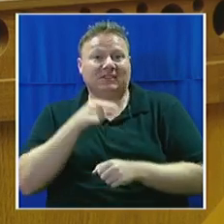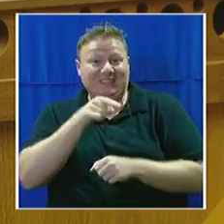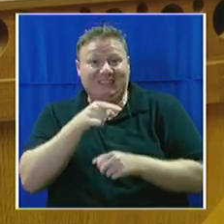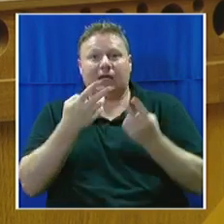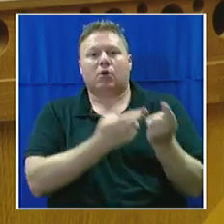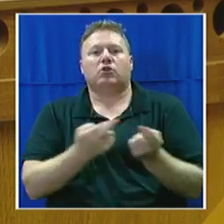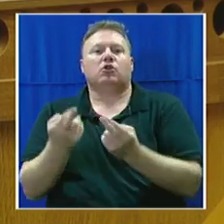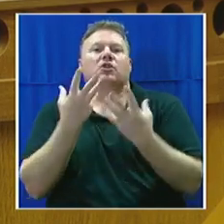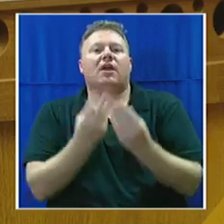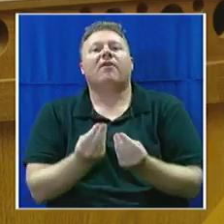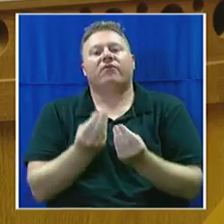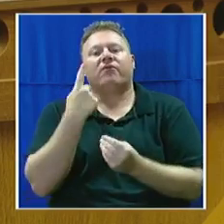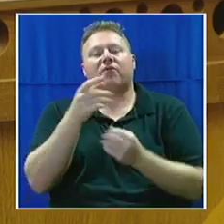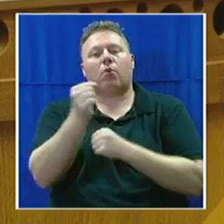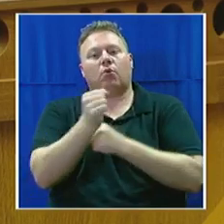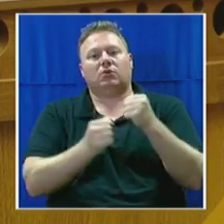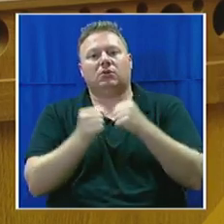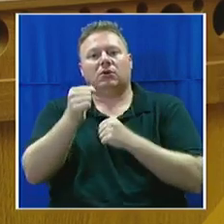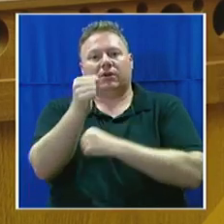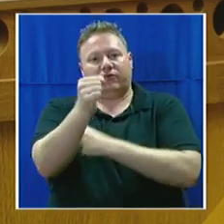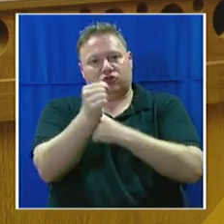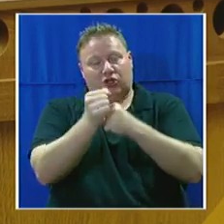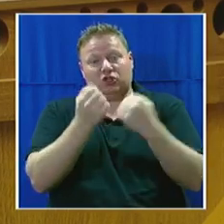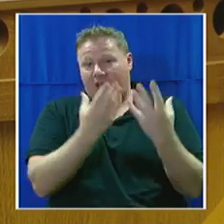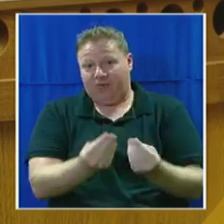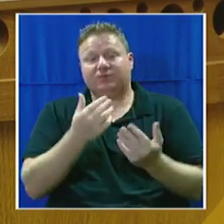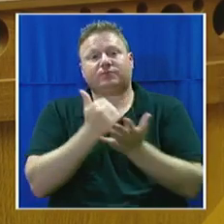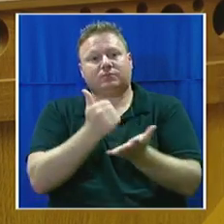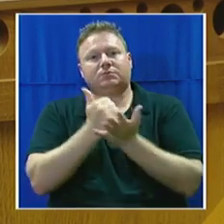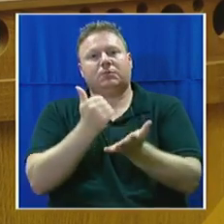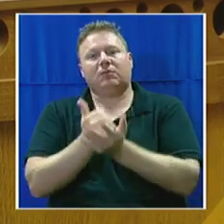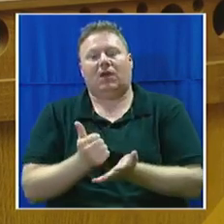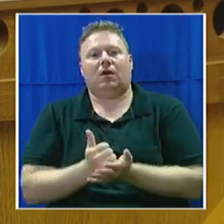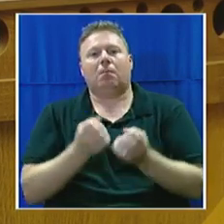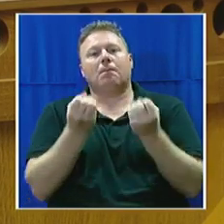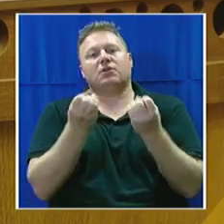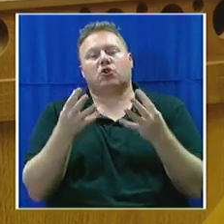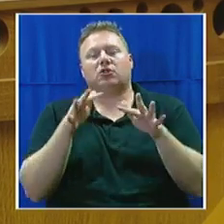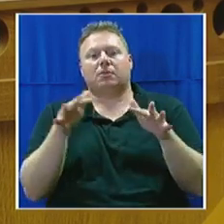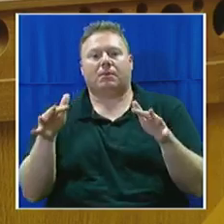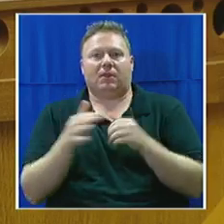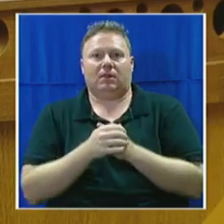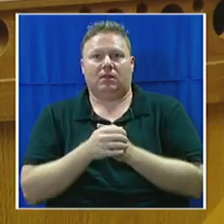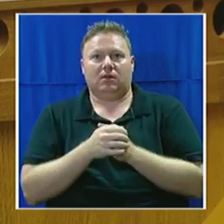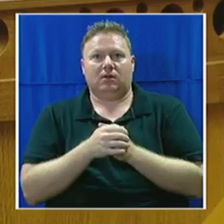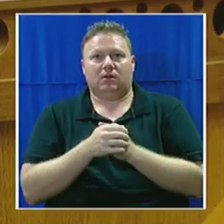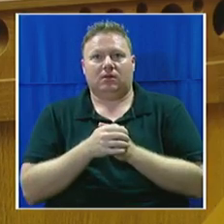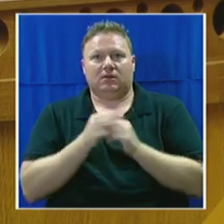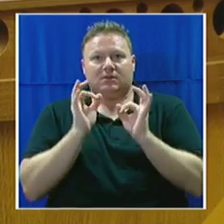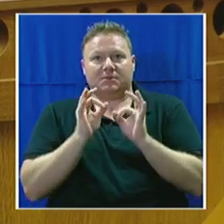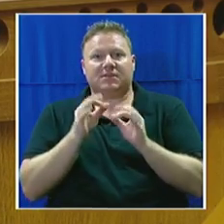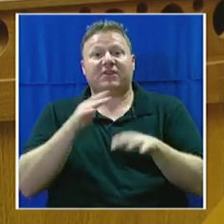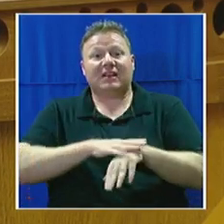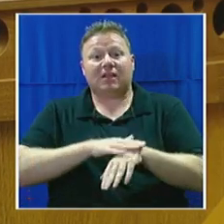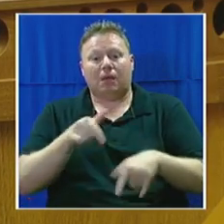resources and infrastructure to ensure that they give full assistance to the majority of our healthcare centers, particularly during this